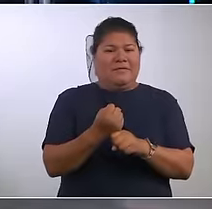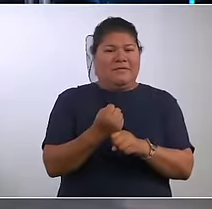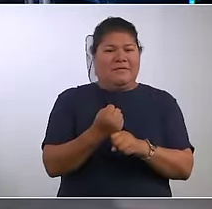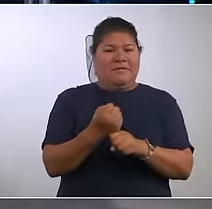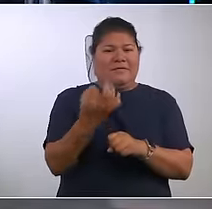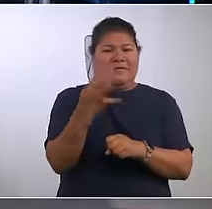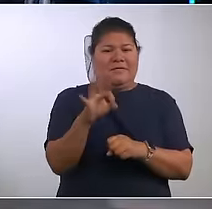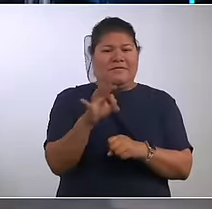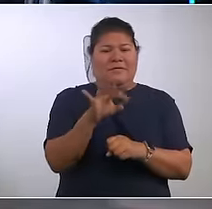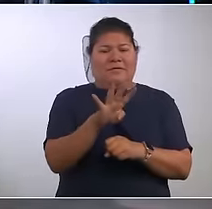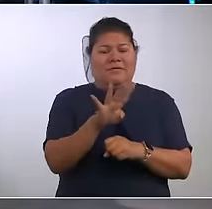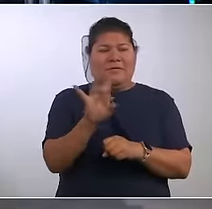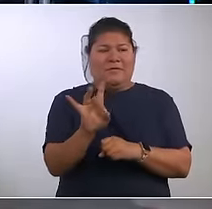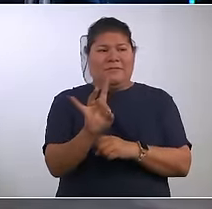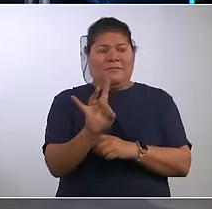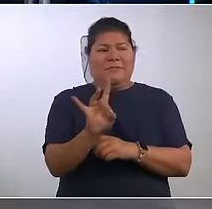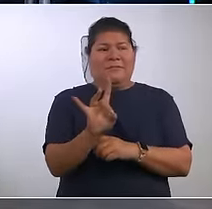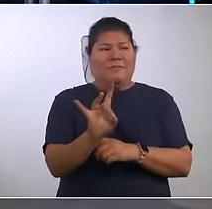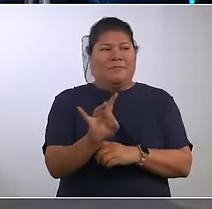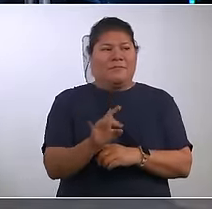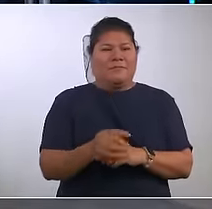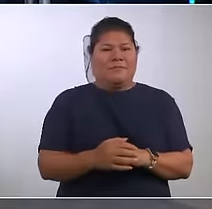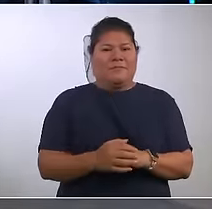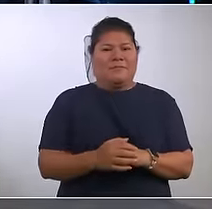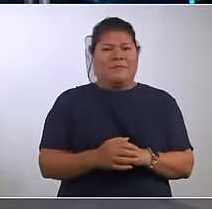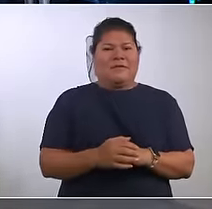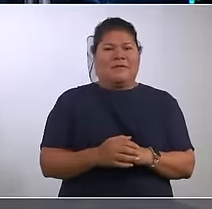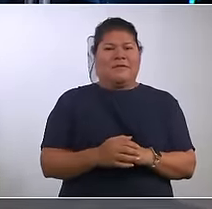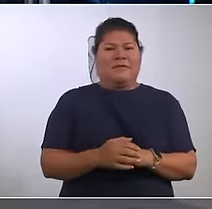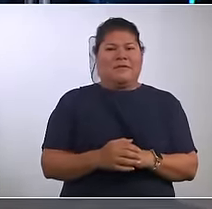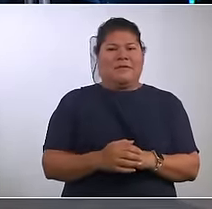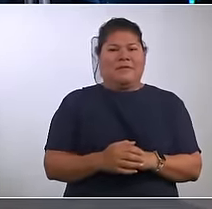1948. In 1948.